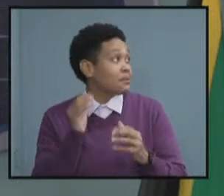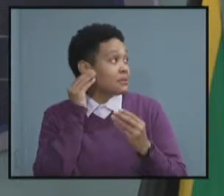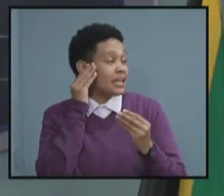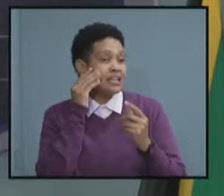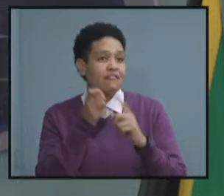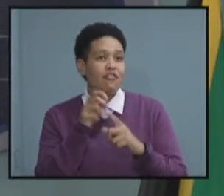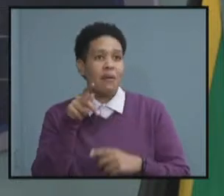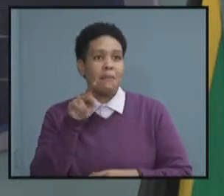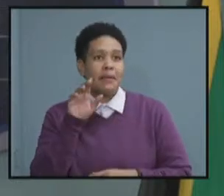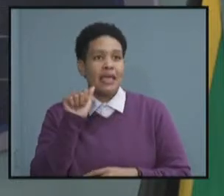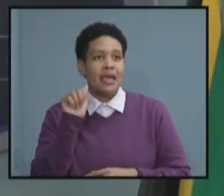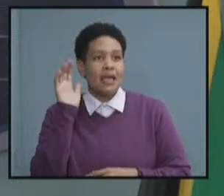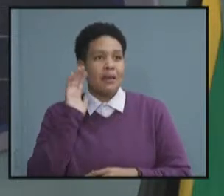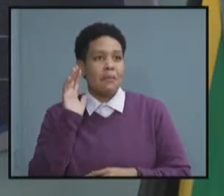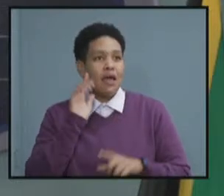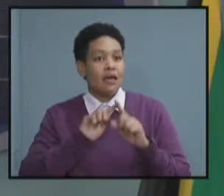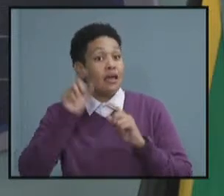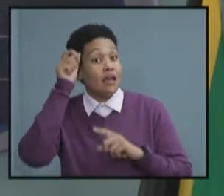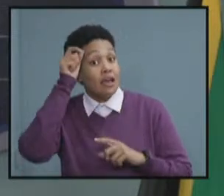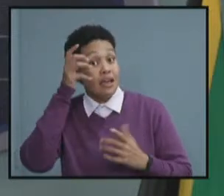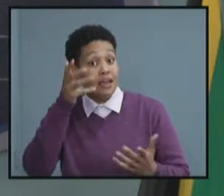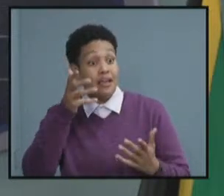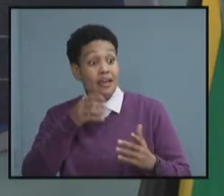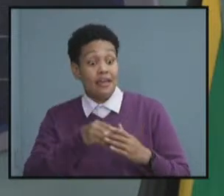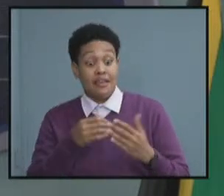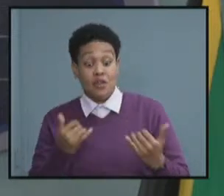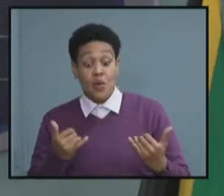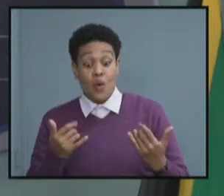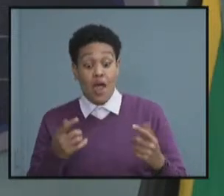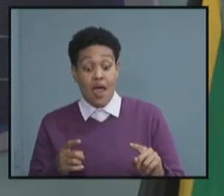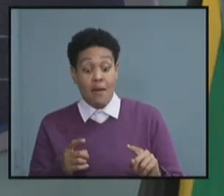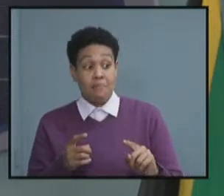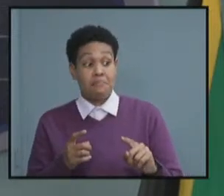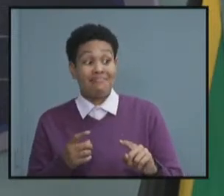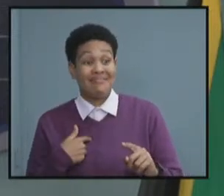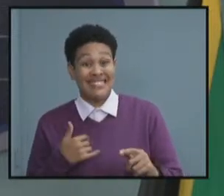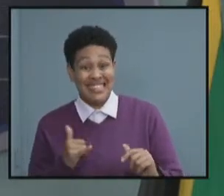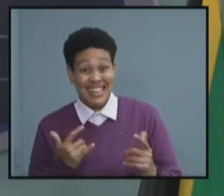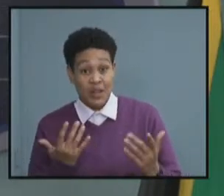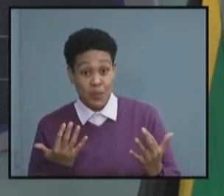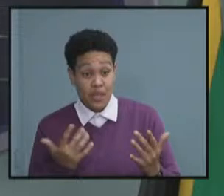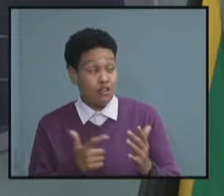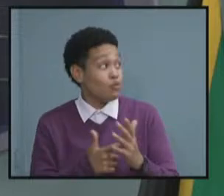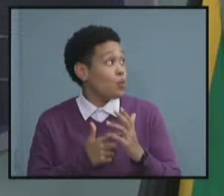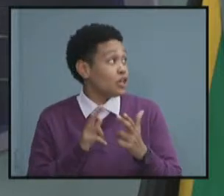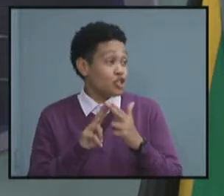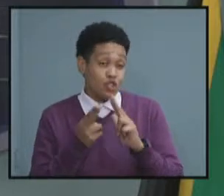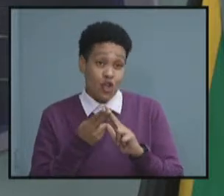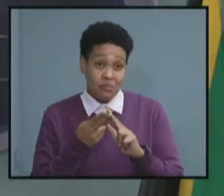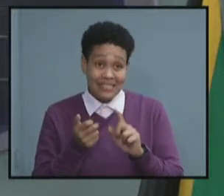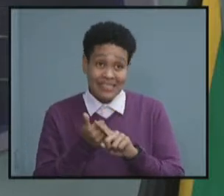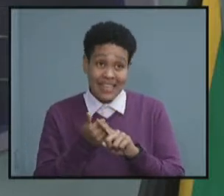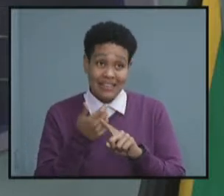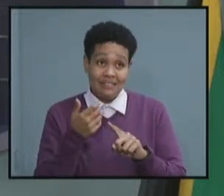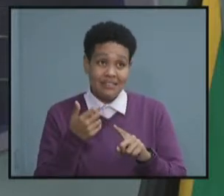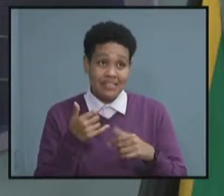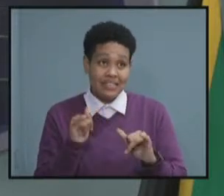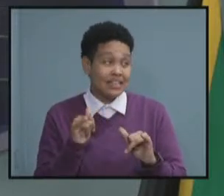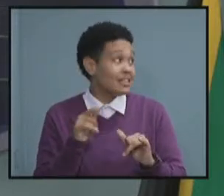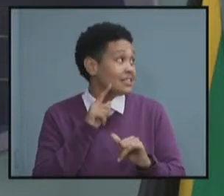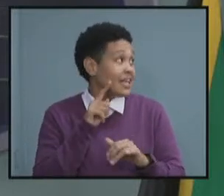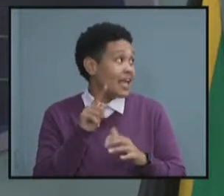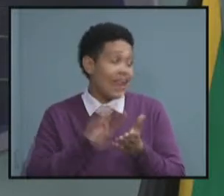from PICA. However, in this instance, even though I'm just requesting the numbers, they're claiming an